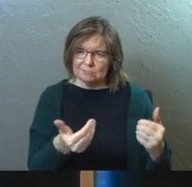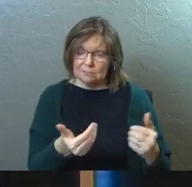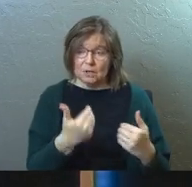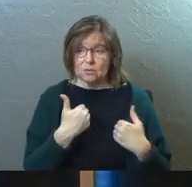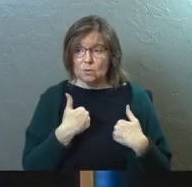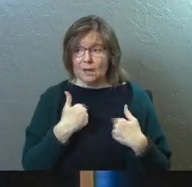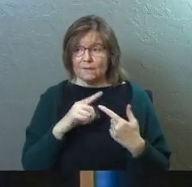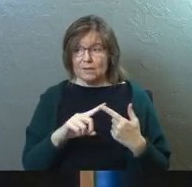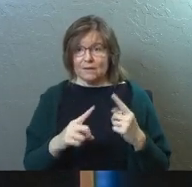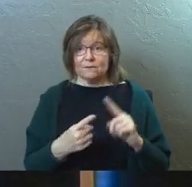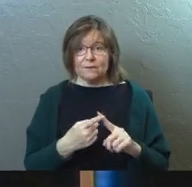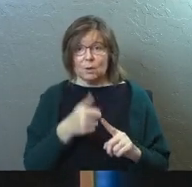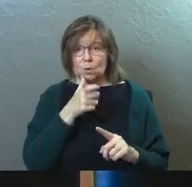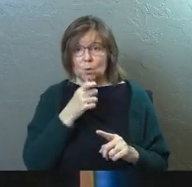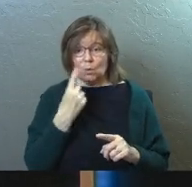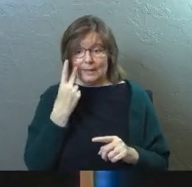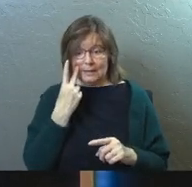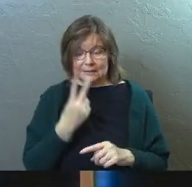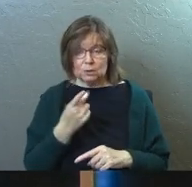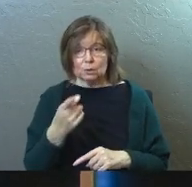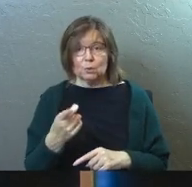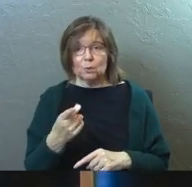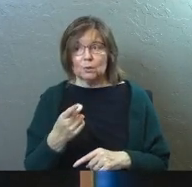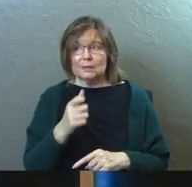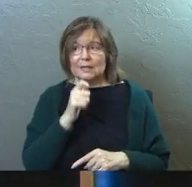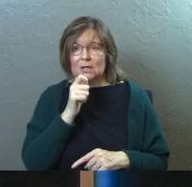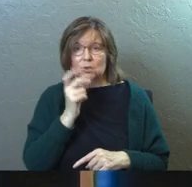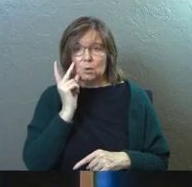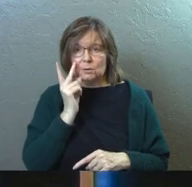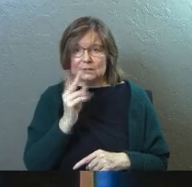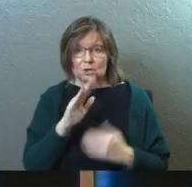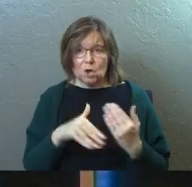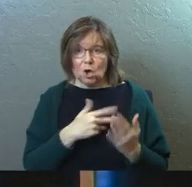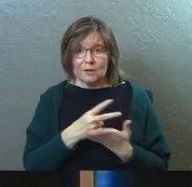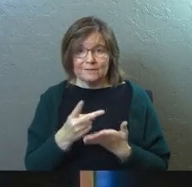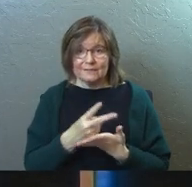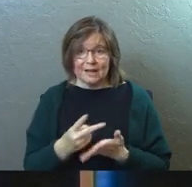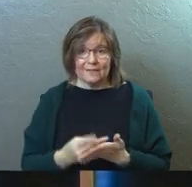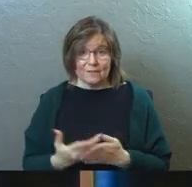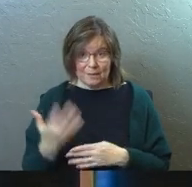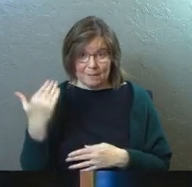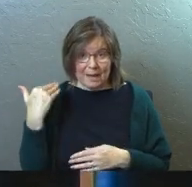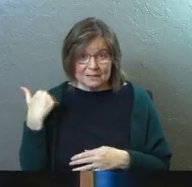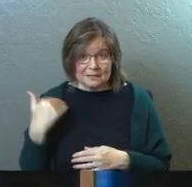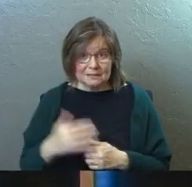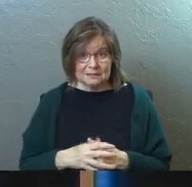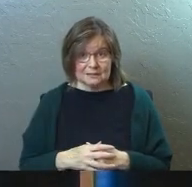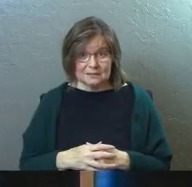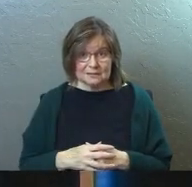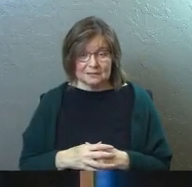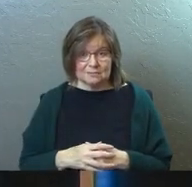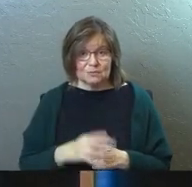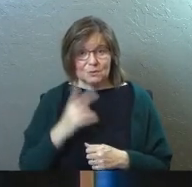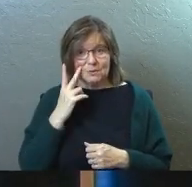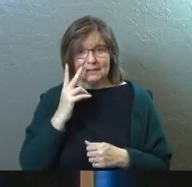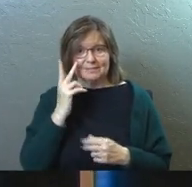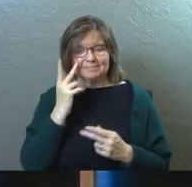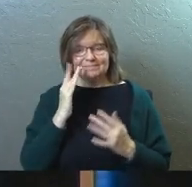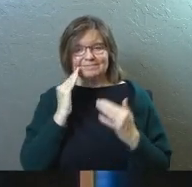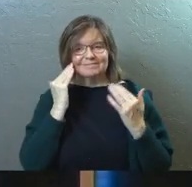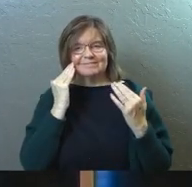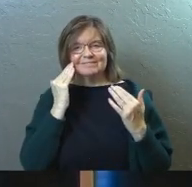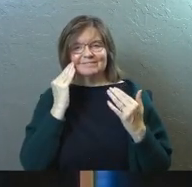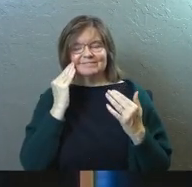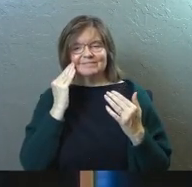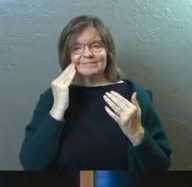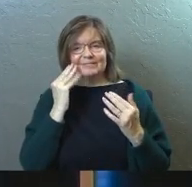You ever have that friend who, when they see you, they don't see all your failings from your past? You can see it in their eyes. You